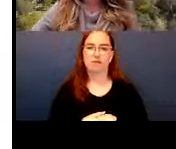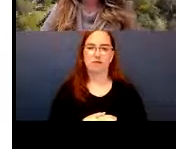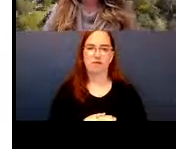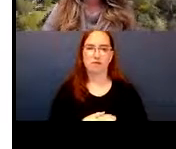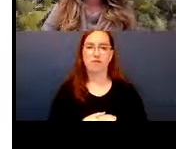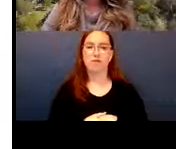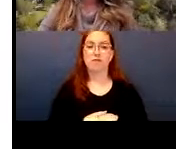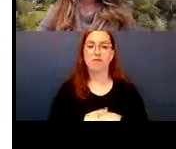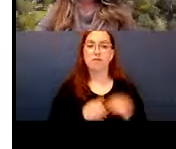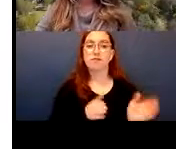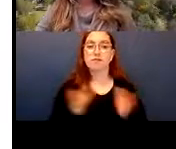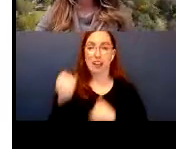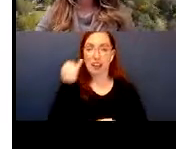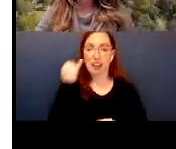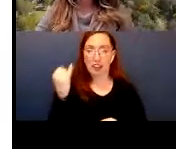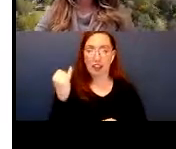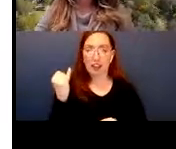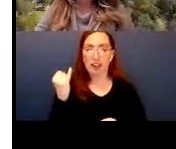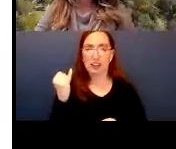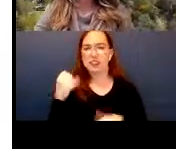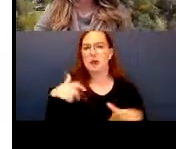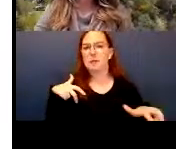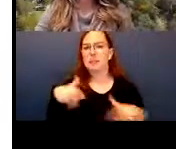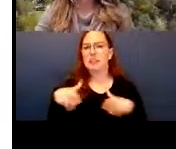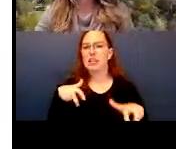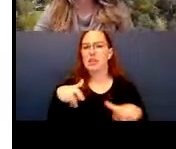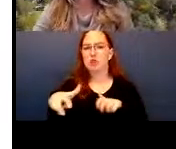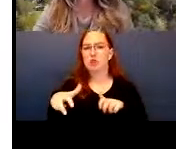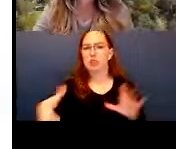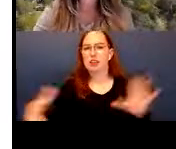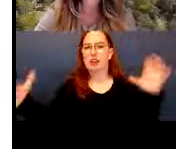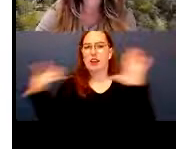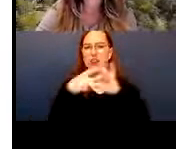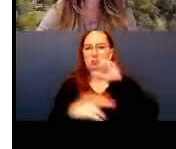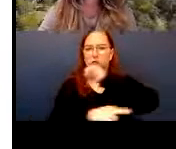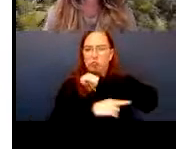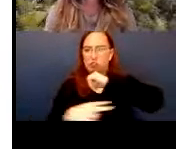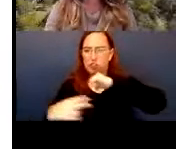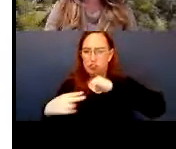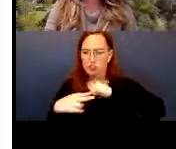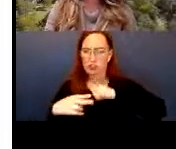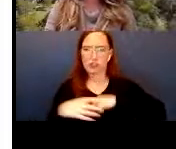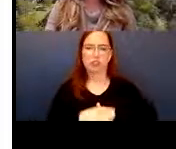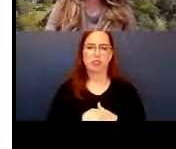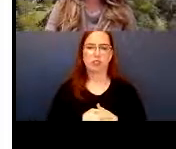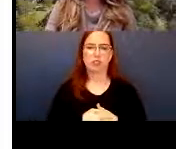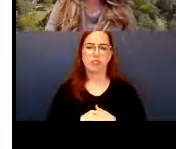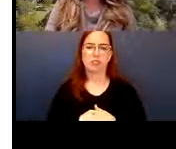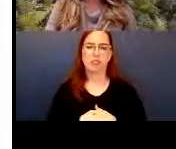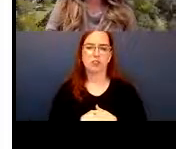The next idea is a pedestrian bridge connection. We're seeing this